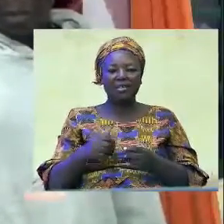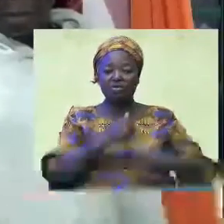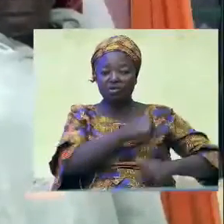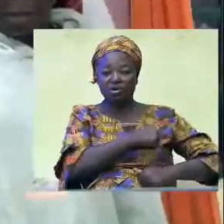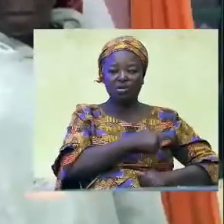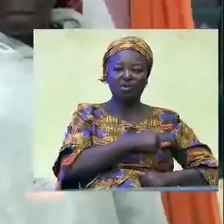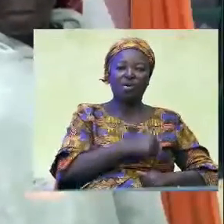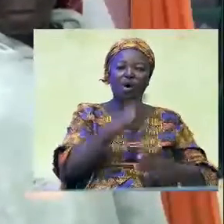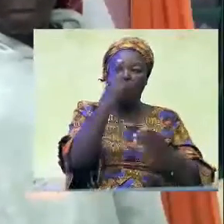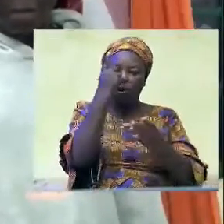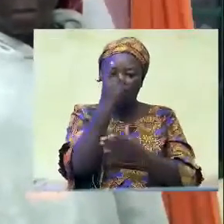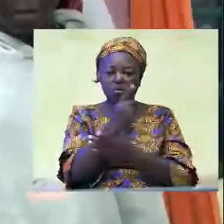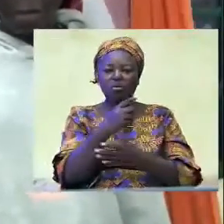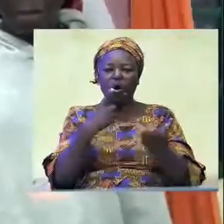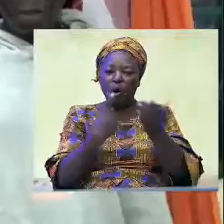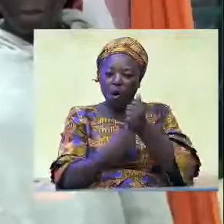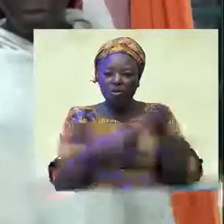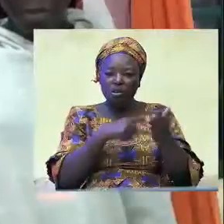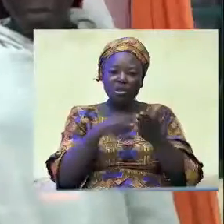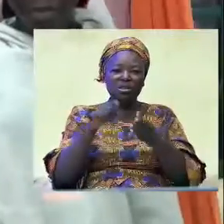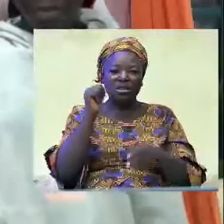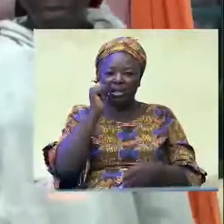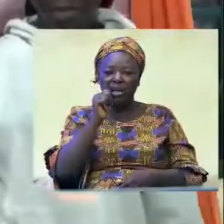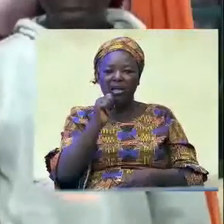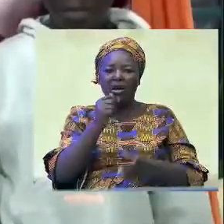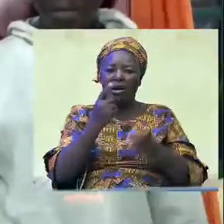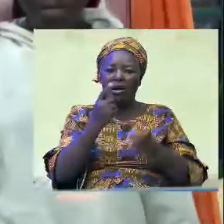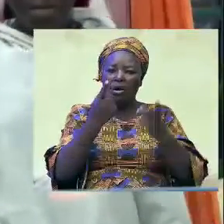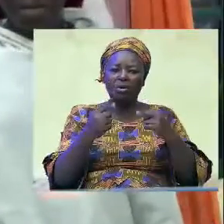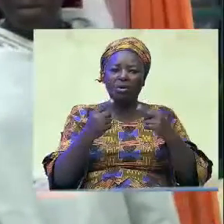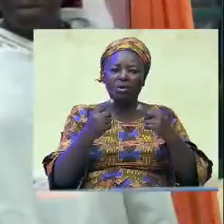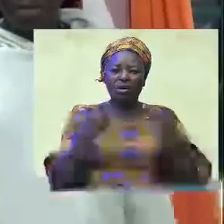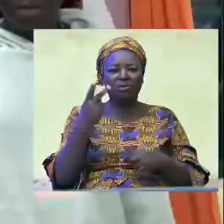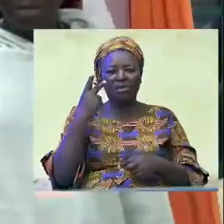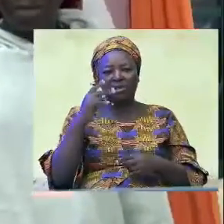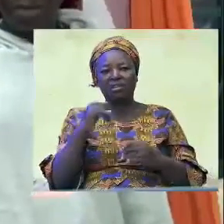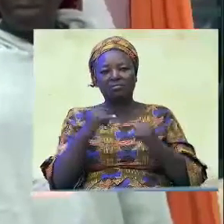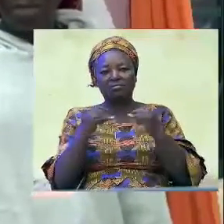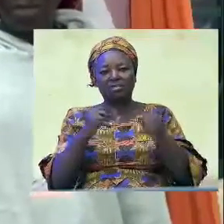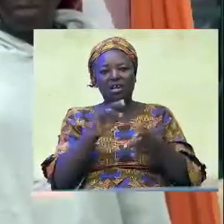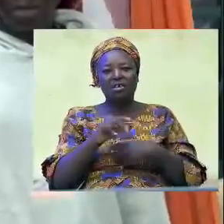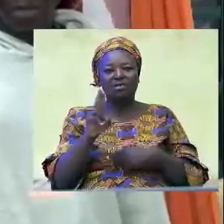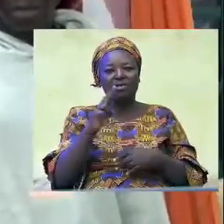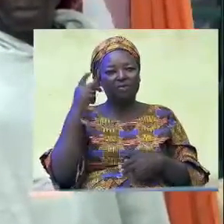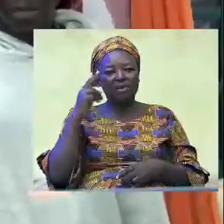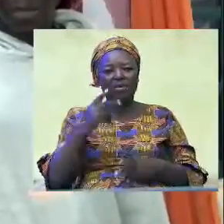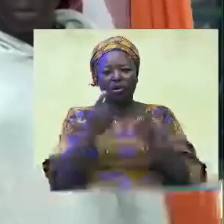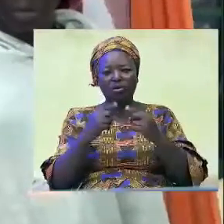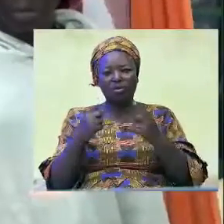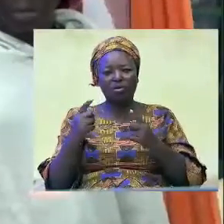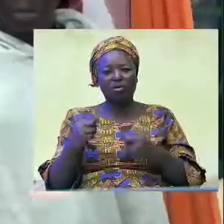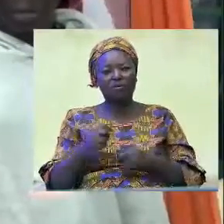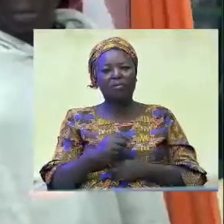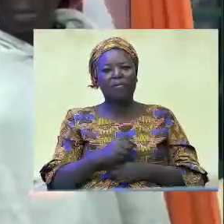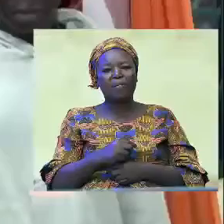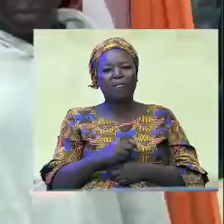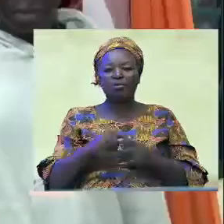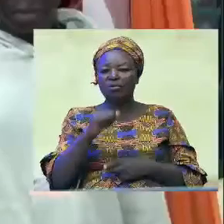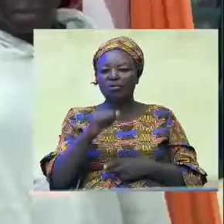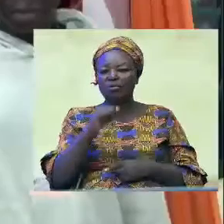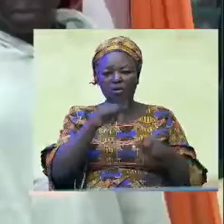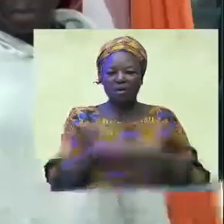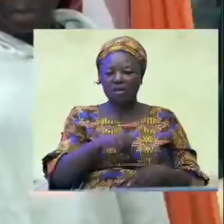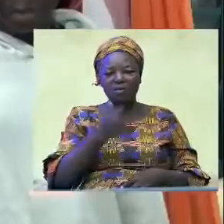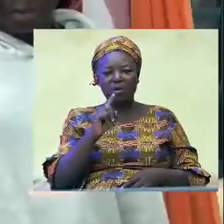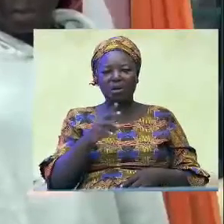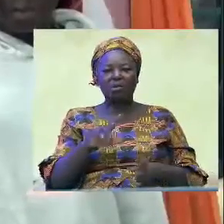outside to buy something. You know, the security was holding this girl. They say, come, look at the chain they used to chain her.